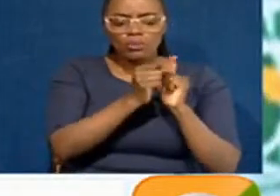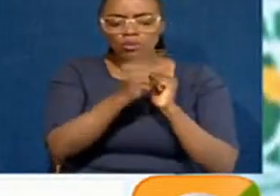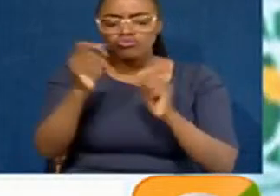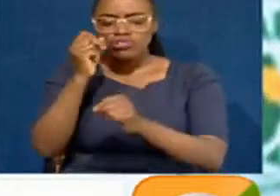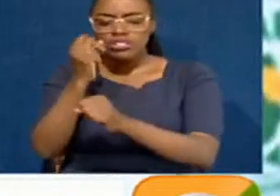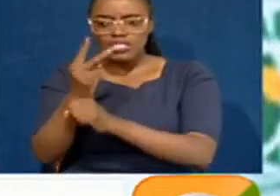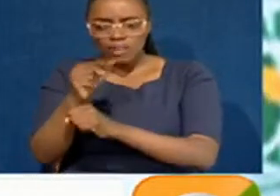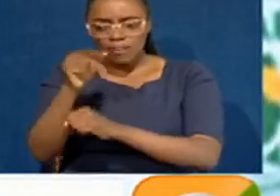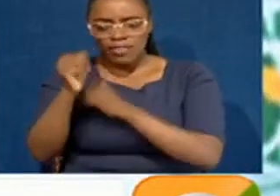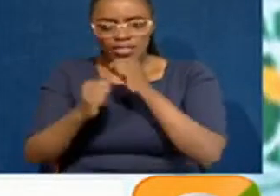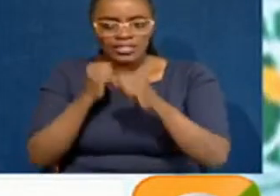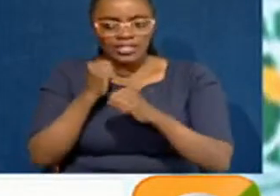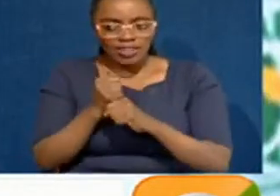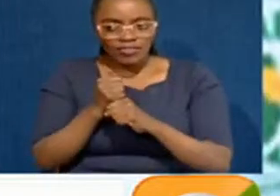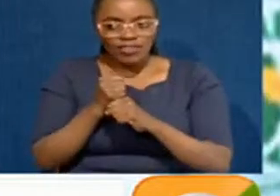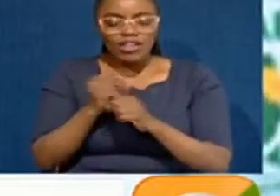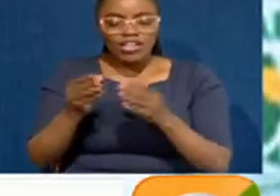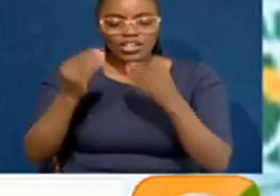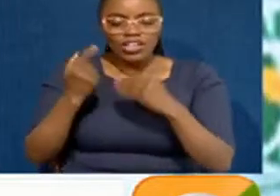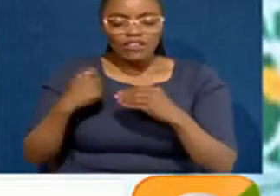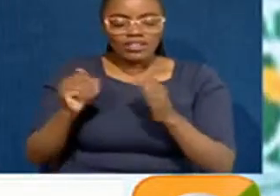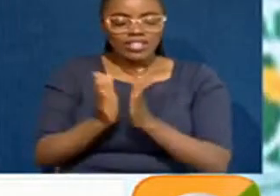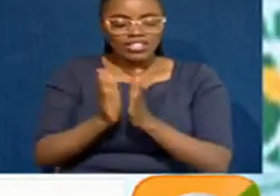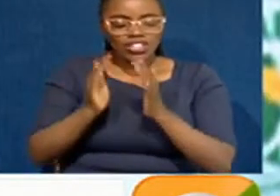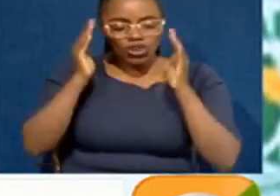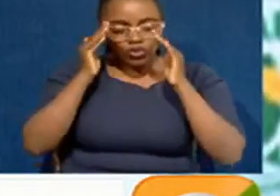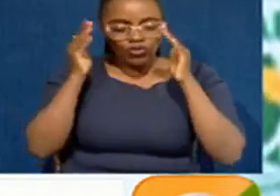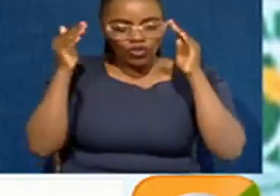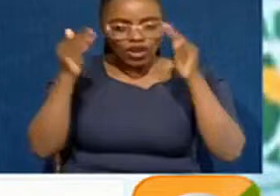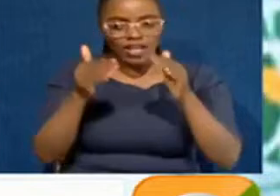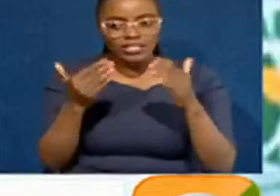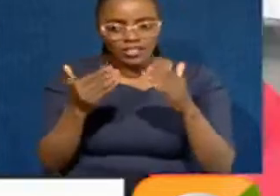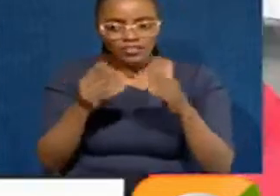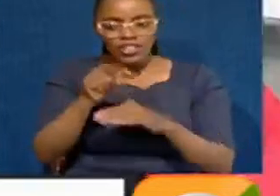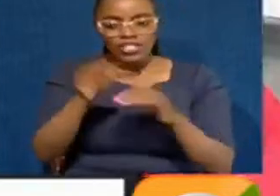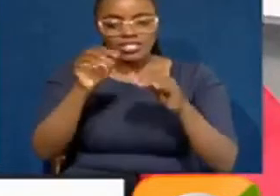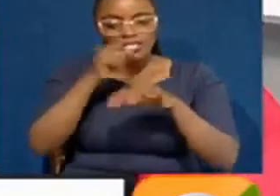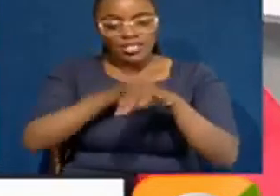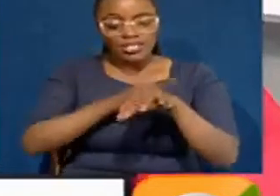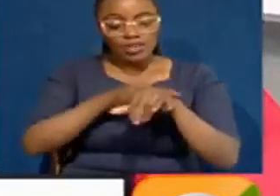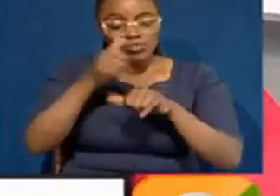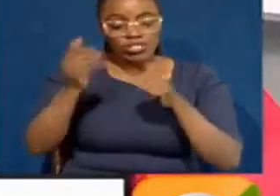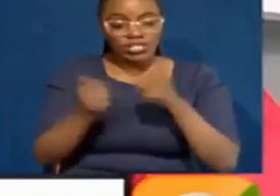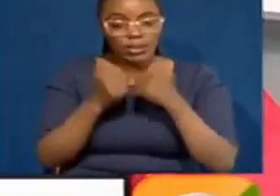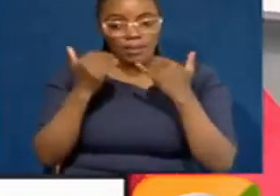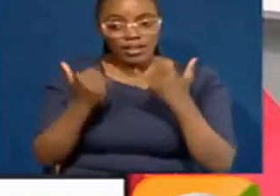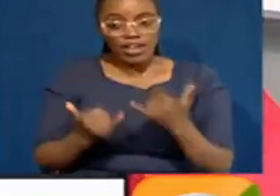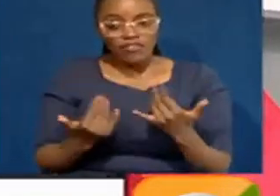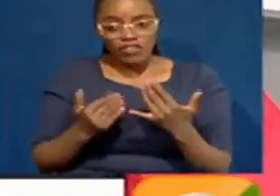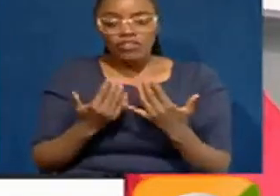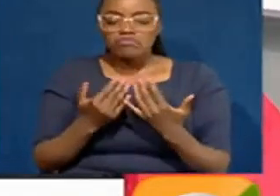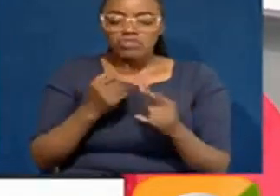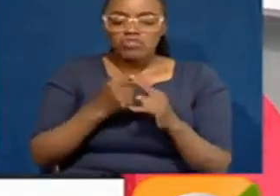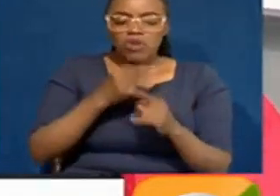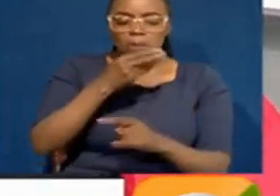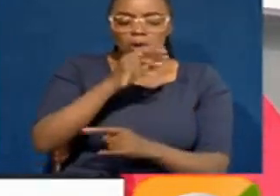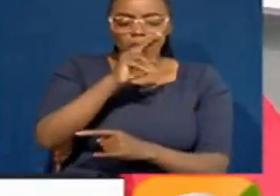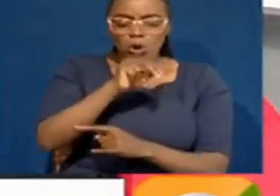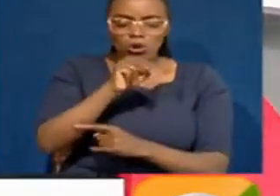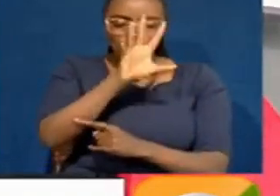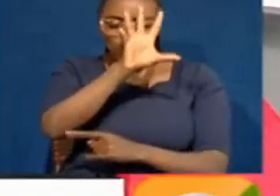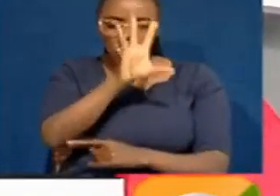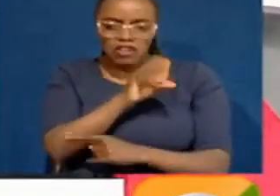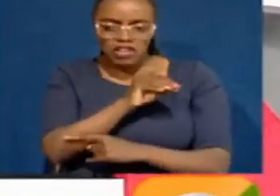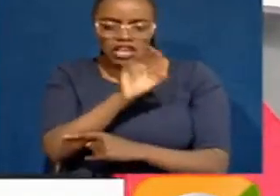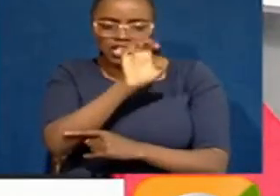year. Yeah. So give us the overall forecast for this season that is coming. For the Horn of Africa, wider Eastern Africa, and then we